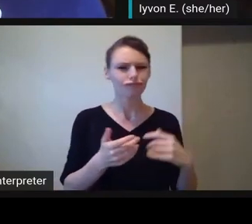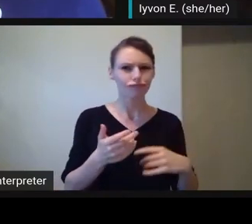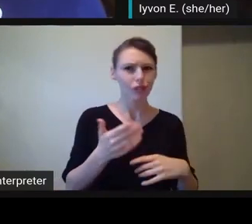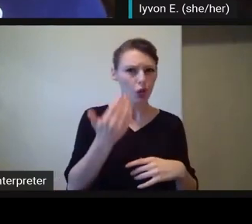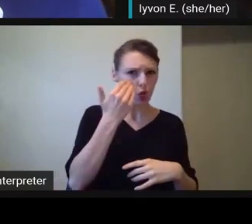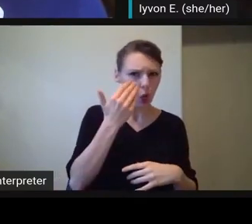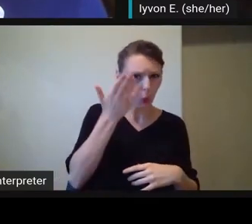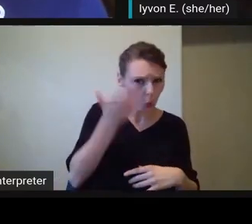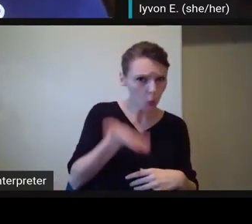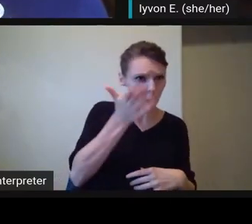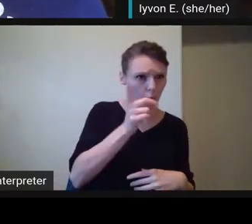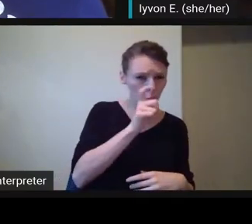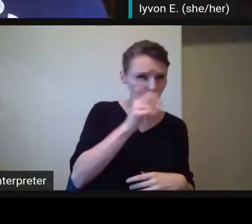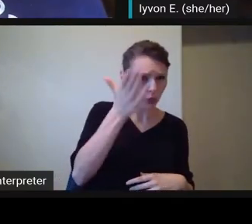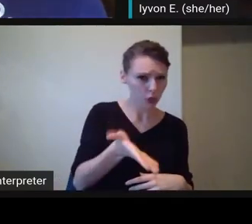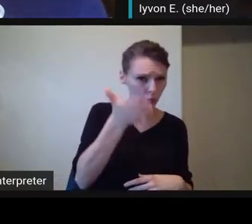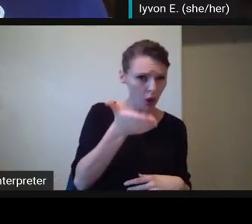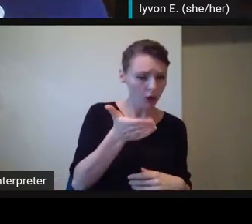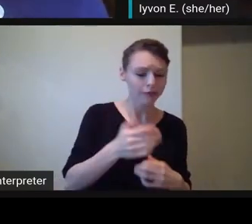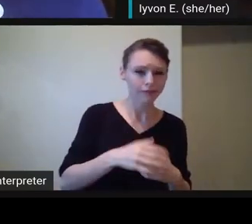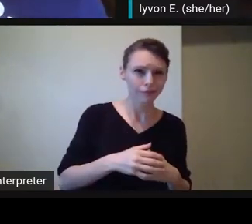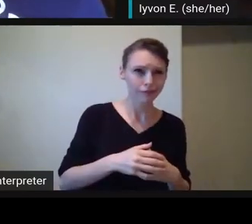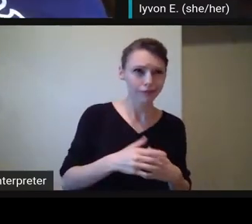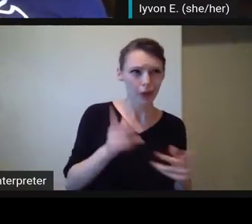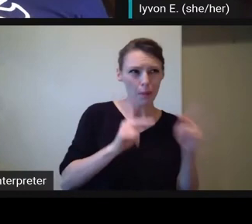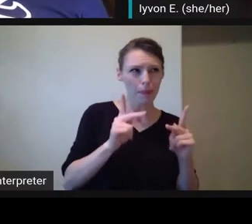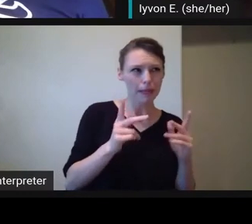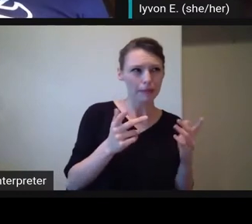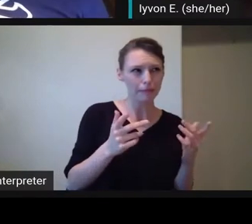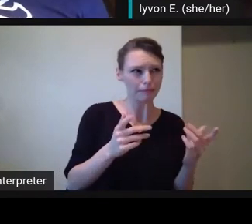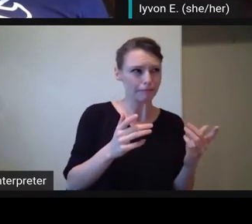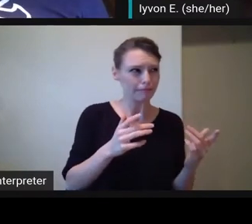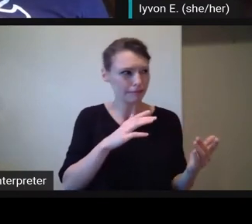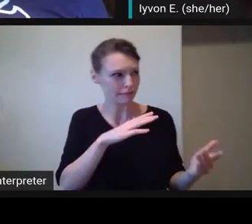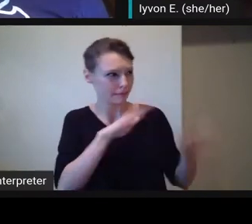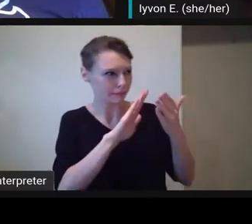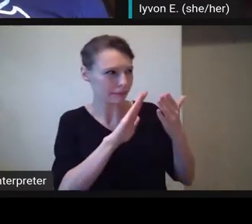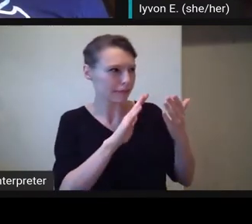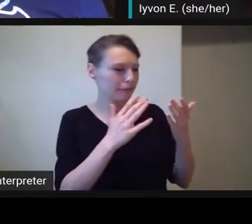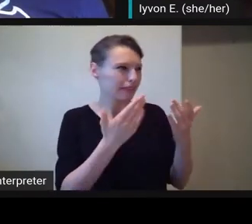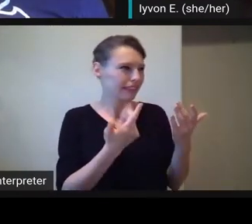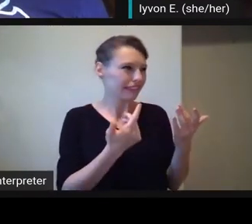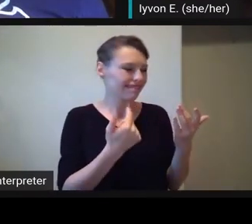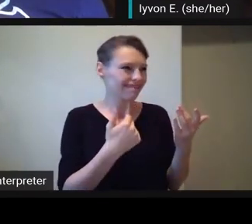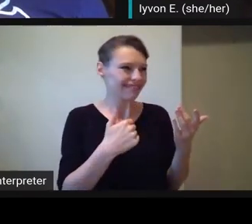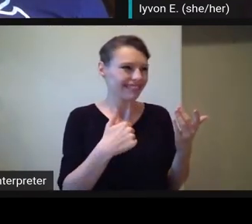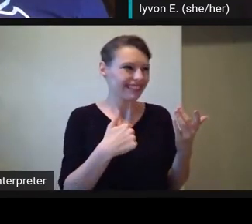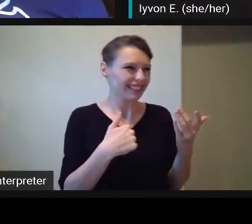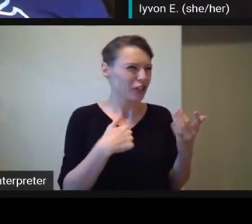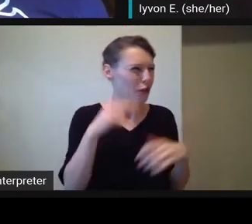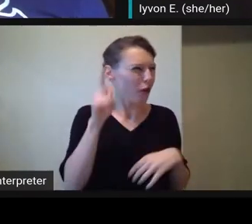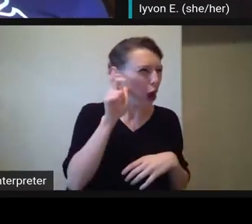like I've had some people approach me in ways that felt like, you've heard some things about me, but you don't actually know me though.